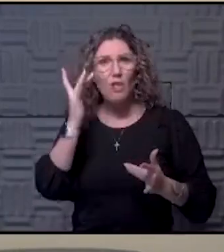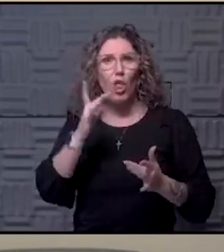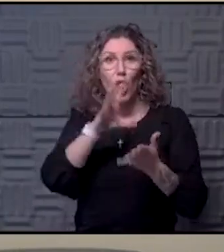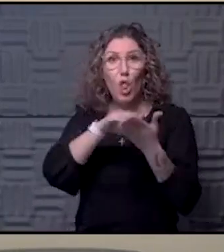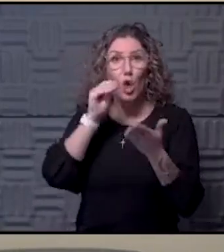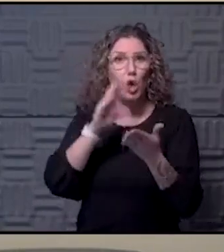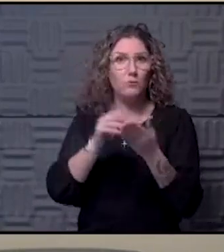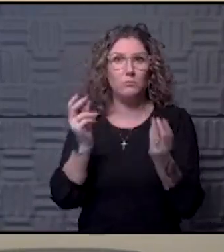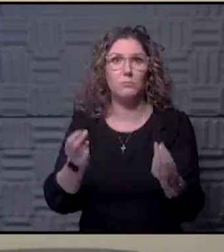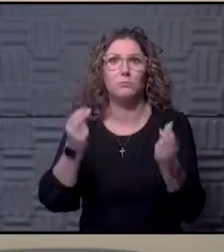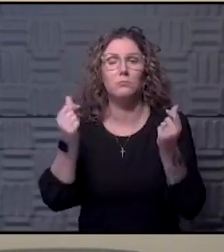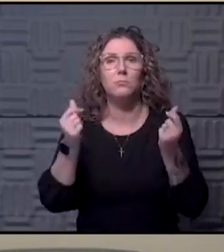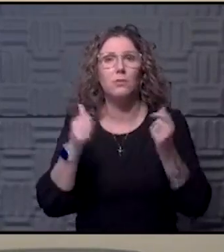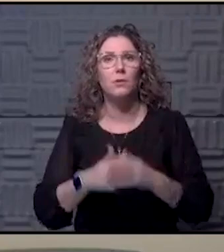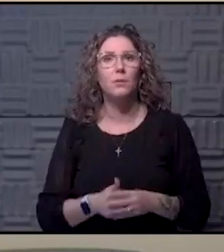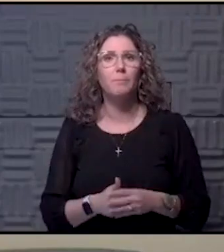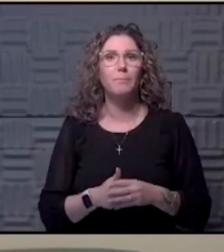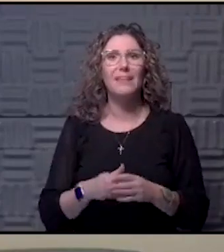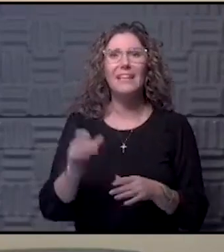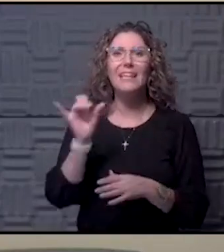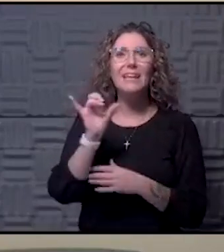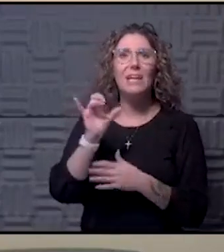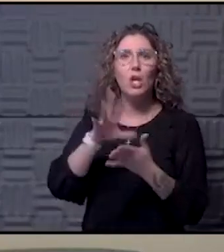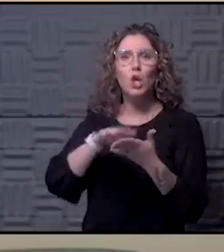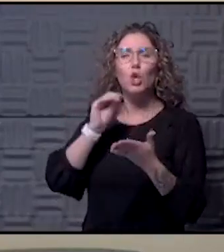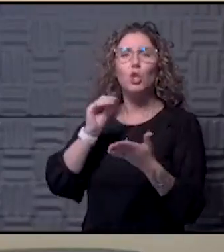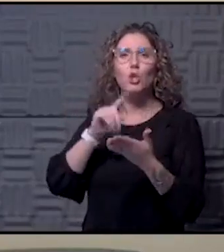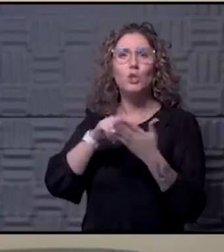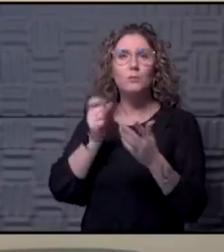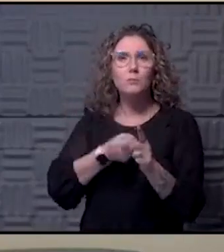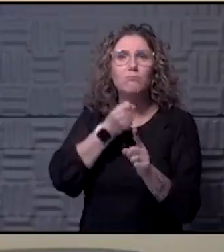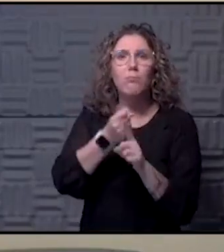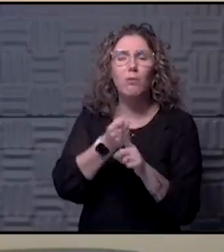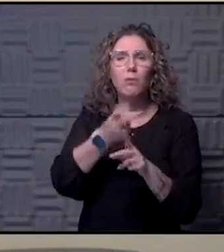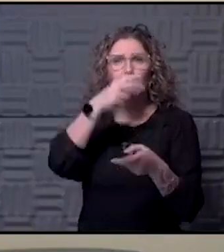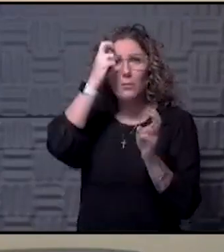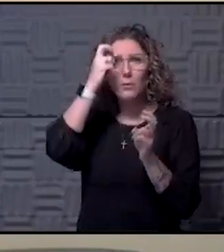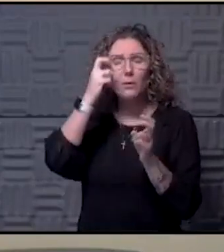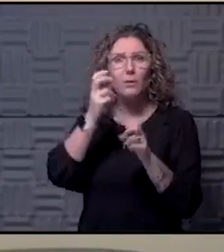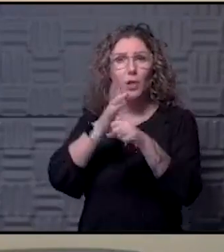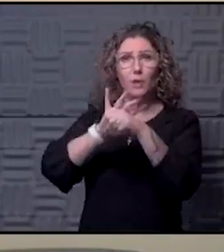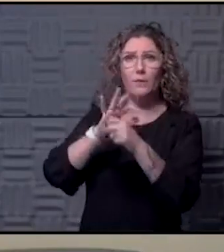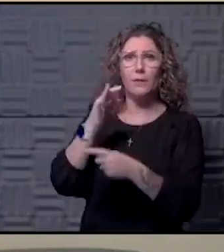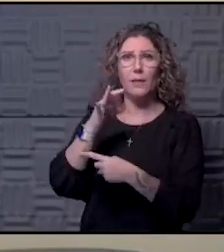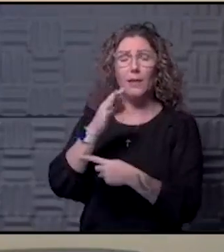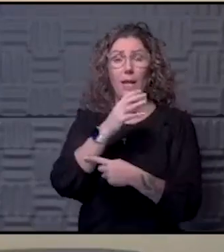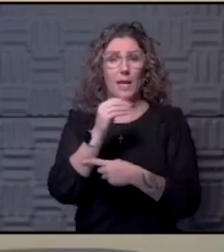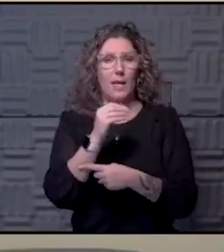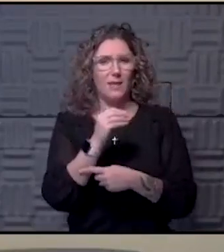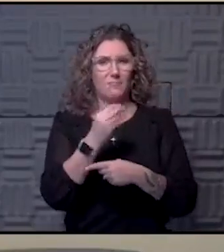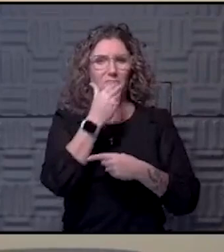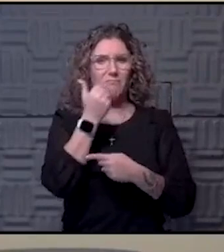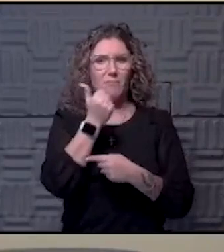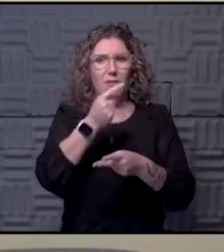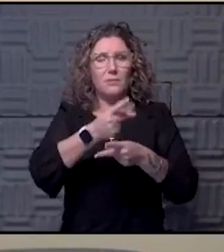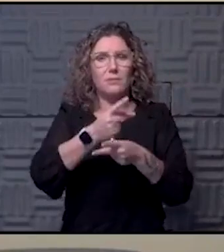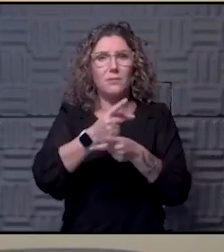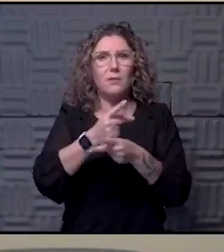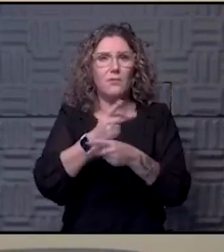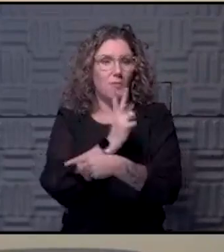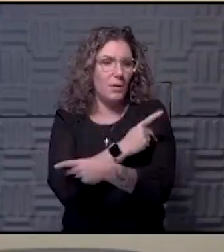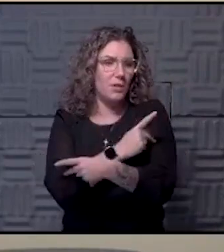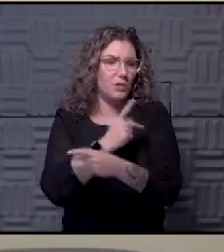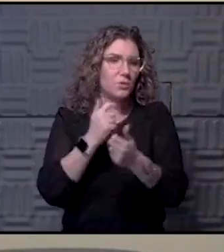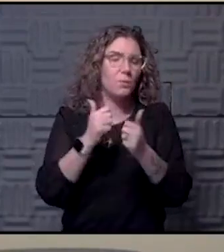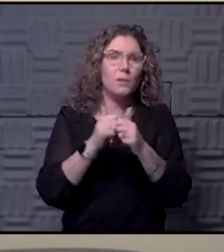like we had to learn how to take care of acute COVID. Now we got to learn how to best take care of patients